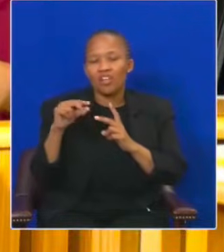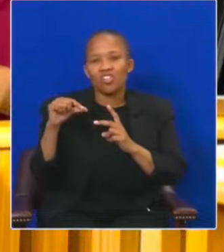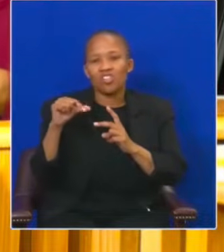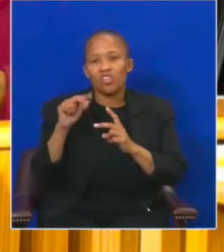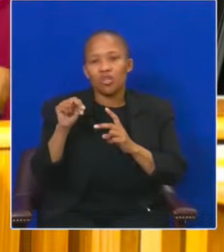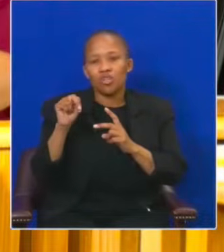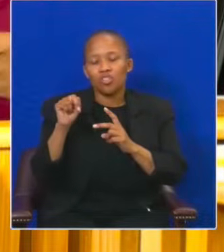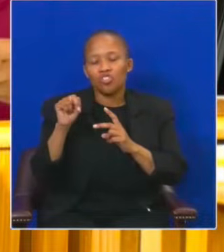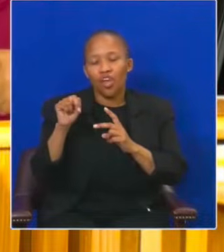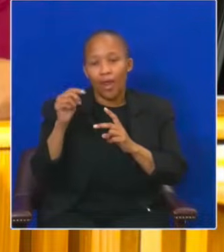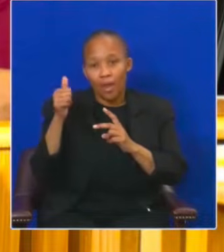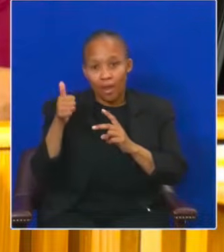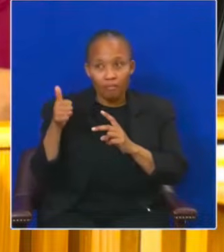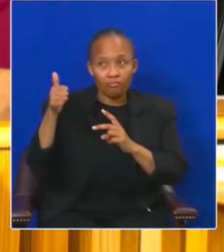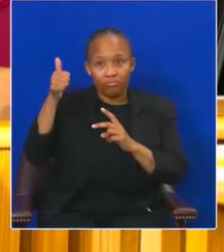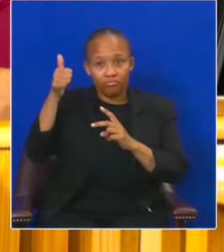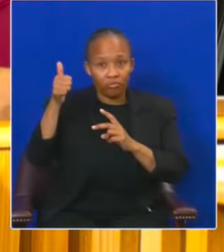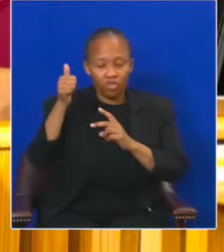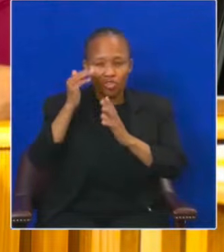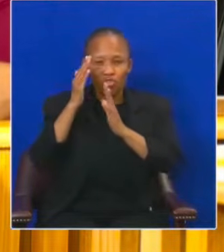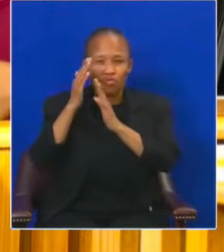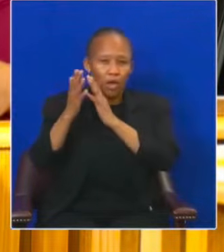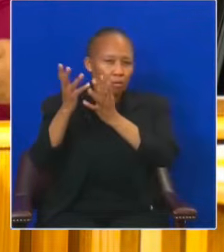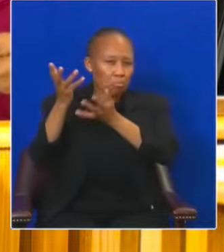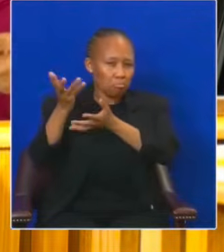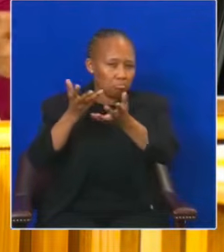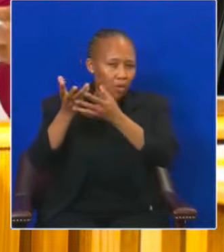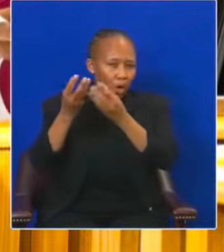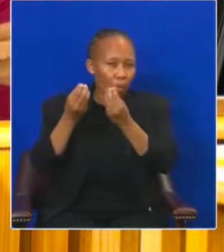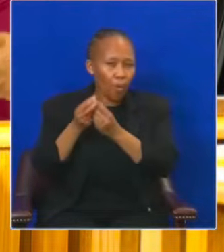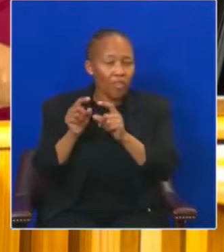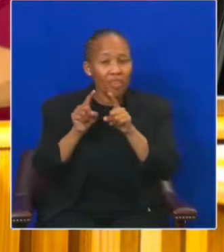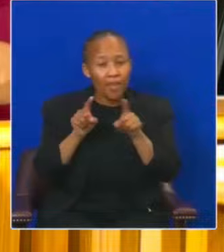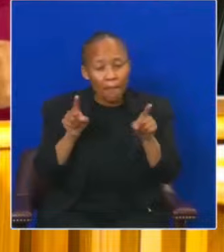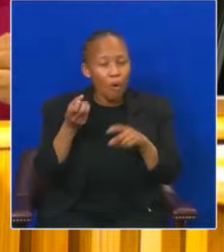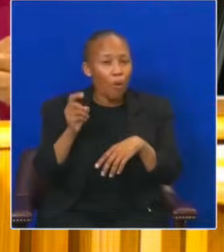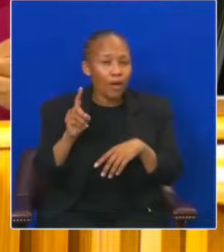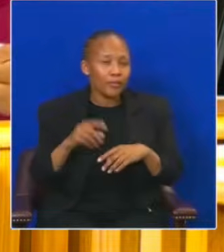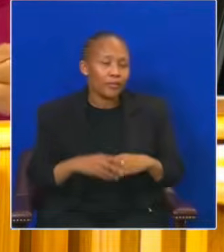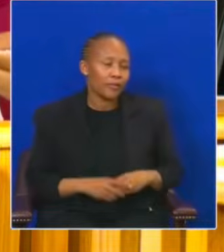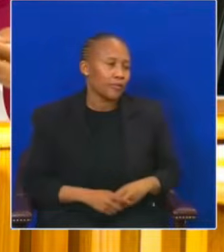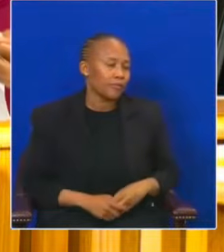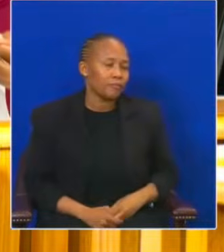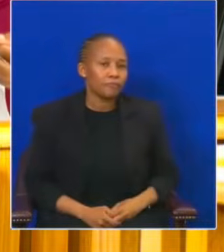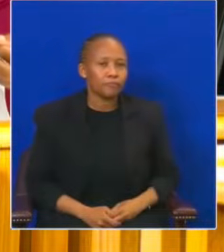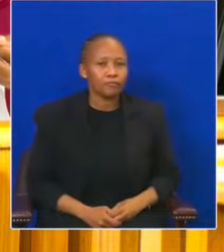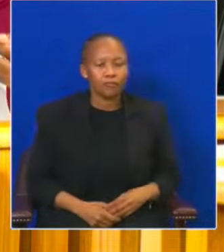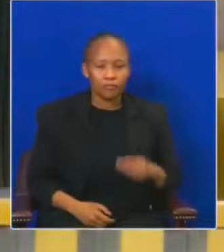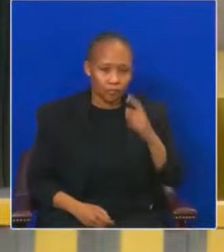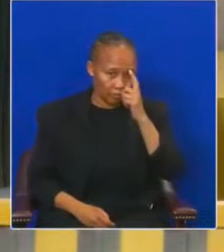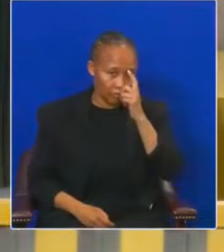Thank you, commissioners. His specific words was